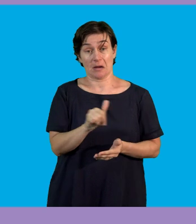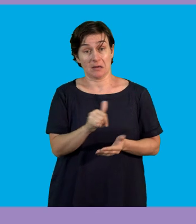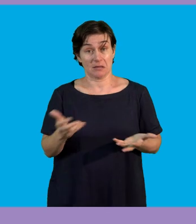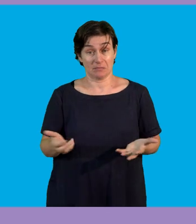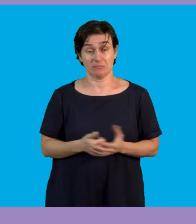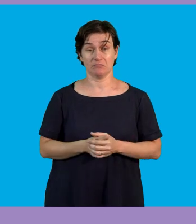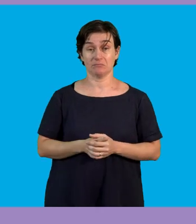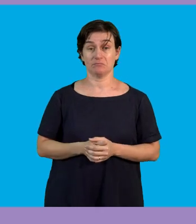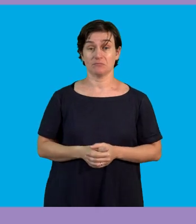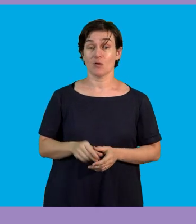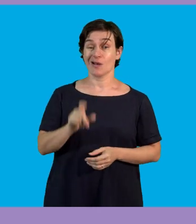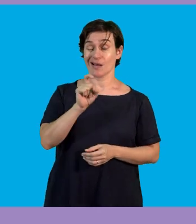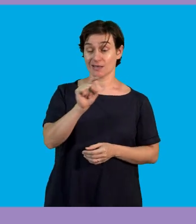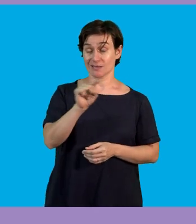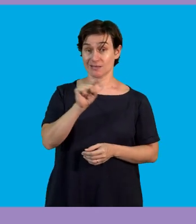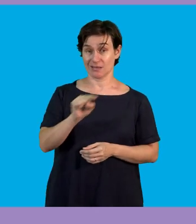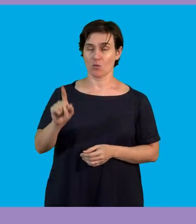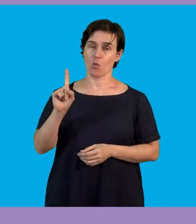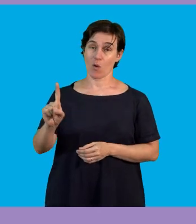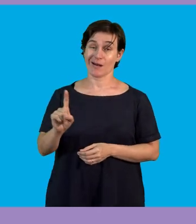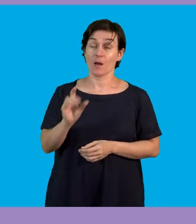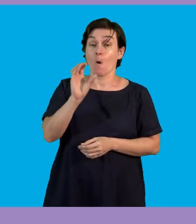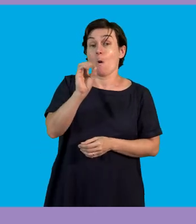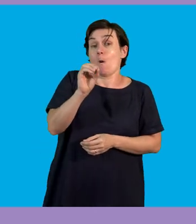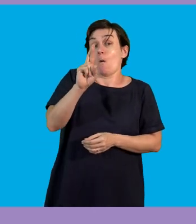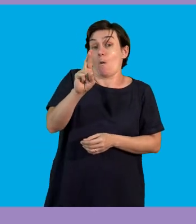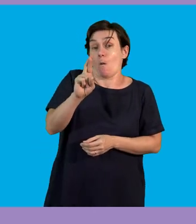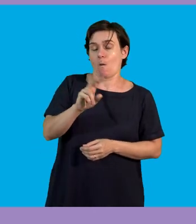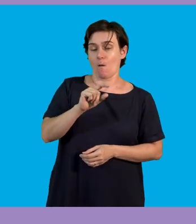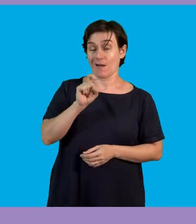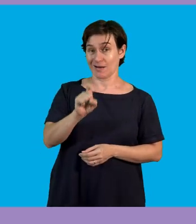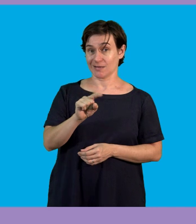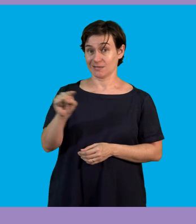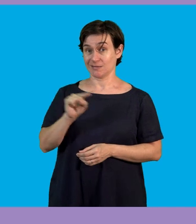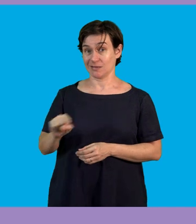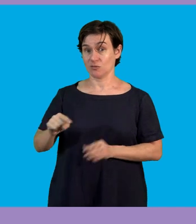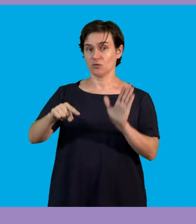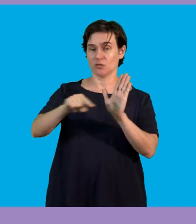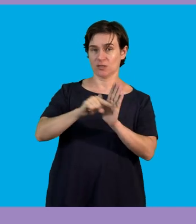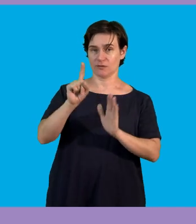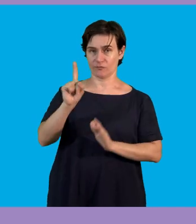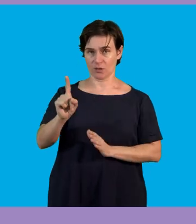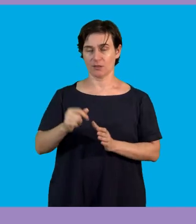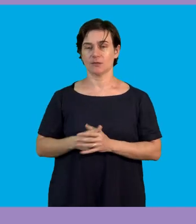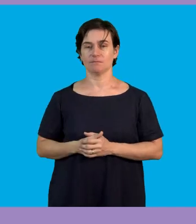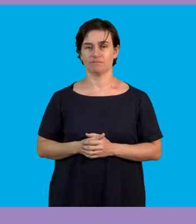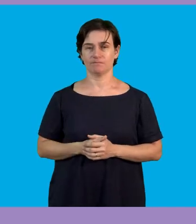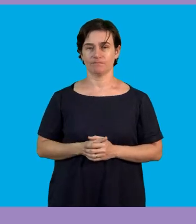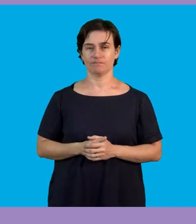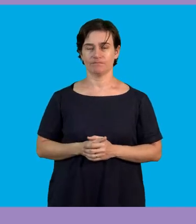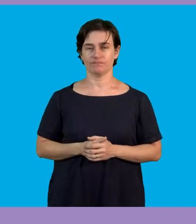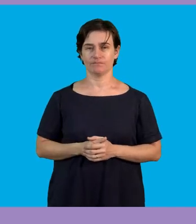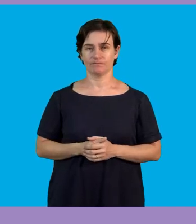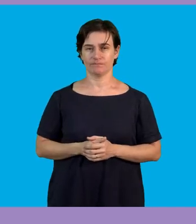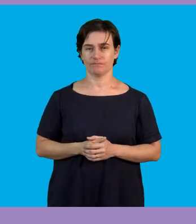+1. So x equals to 1 or x equals to -1.